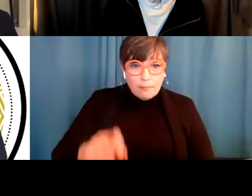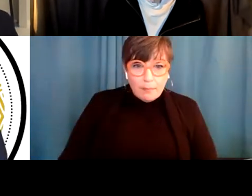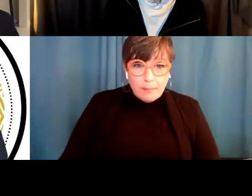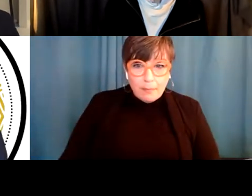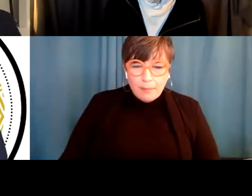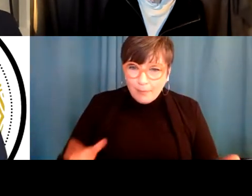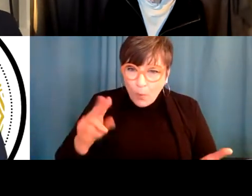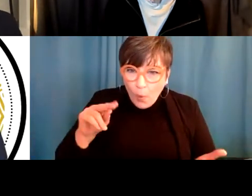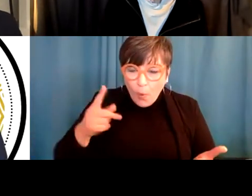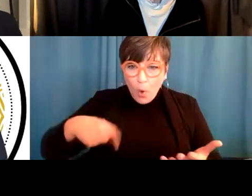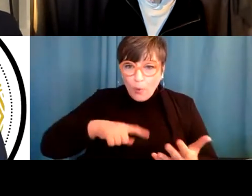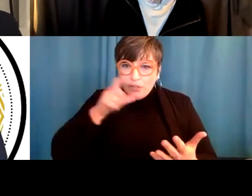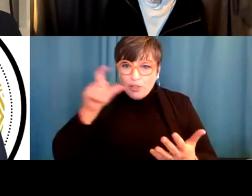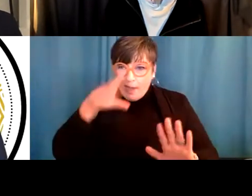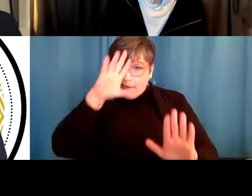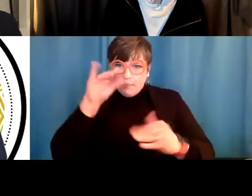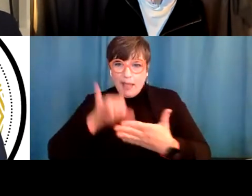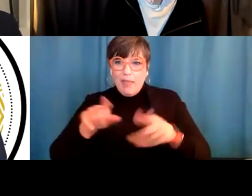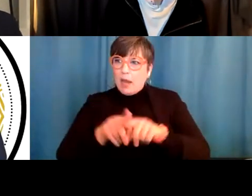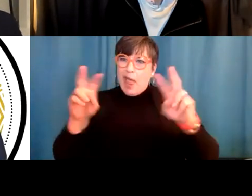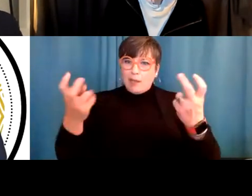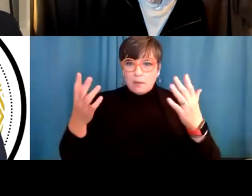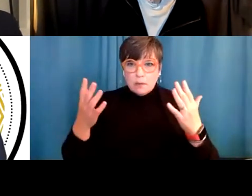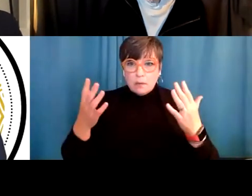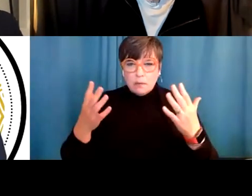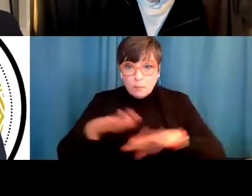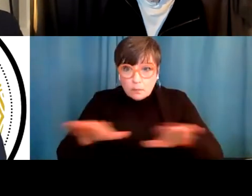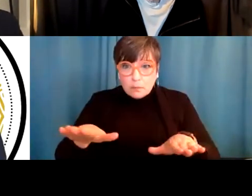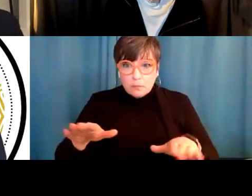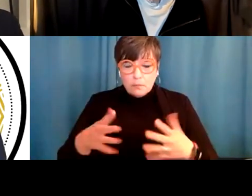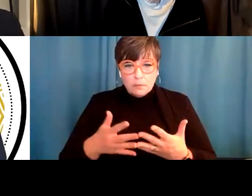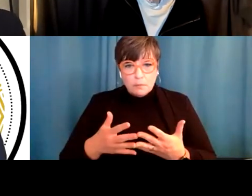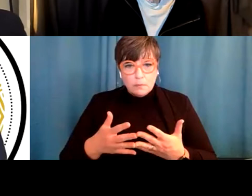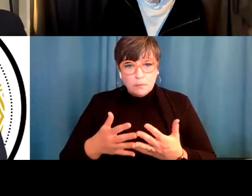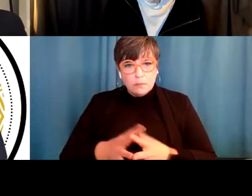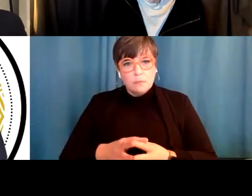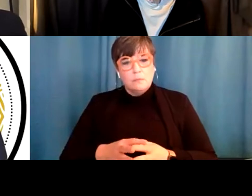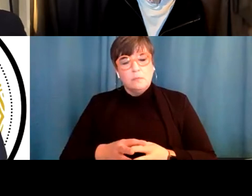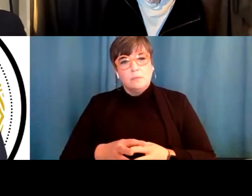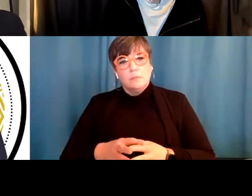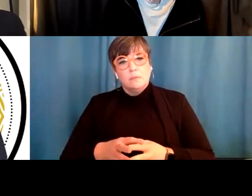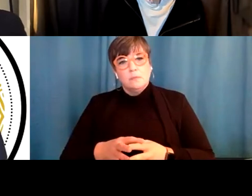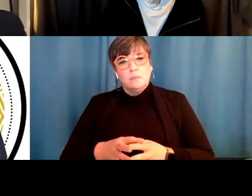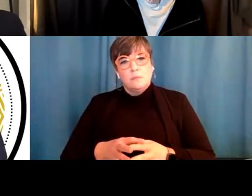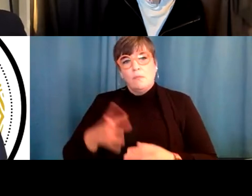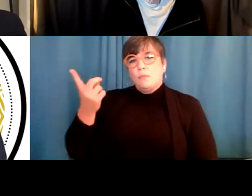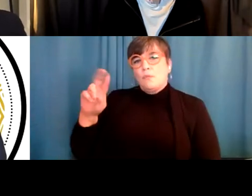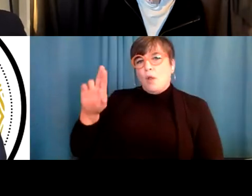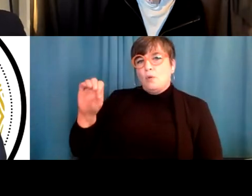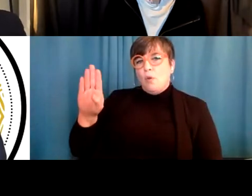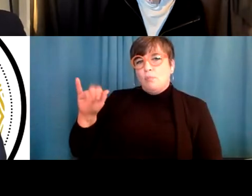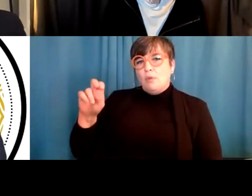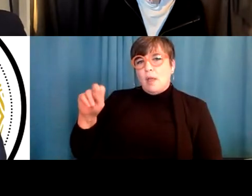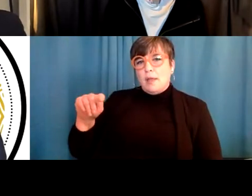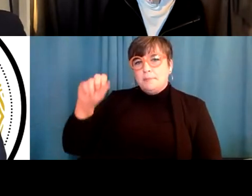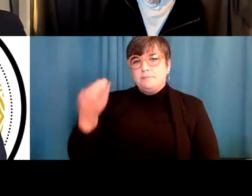Professor Wells, back to you, and I'm going to try to see if I can combine these two questions. Can you speak to the